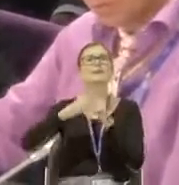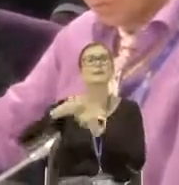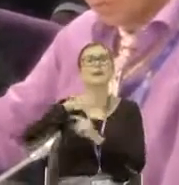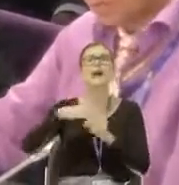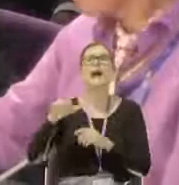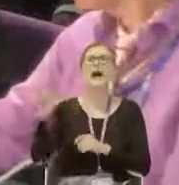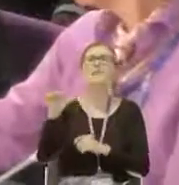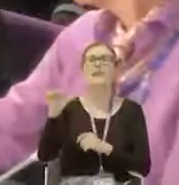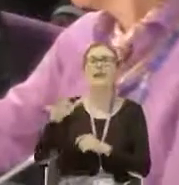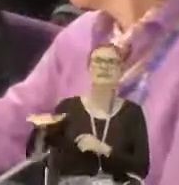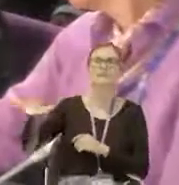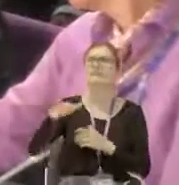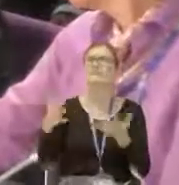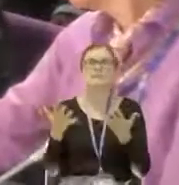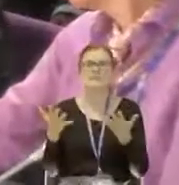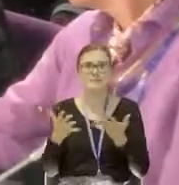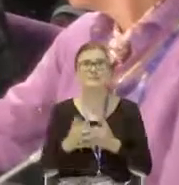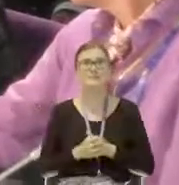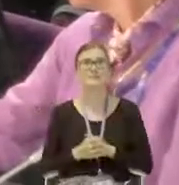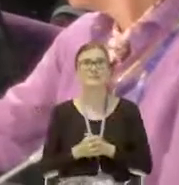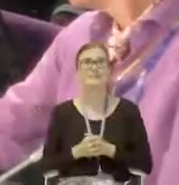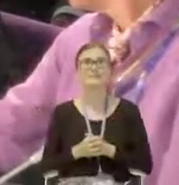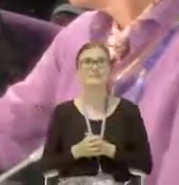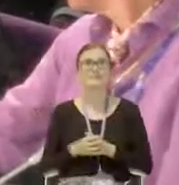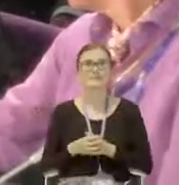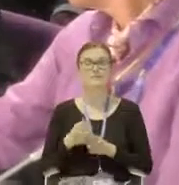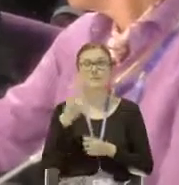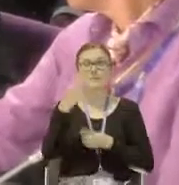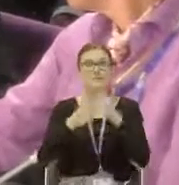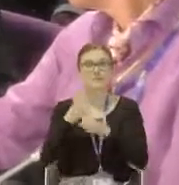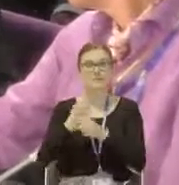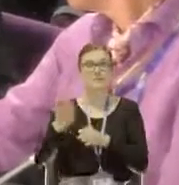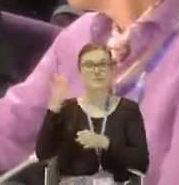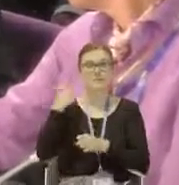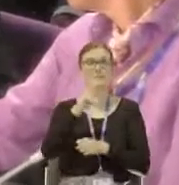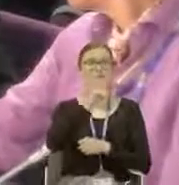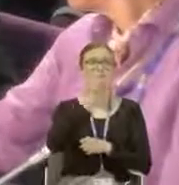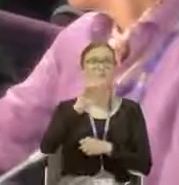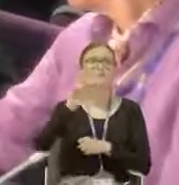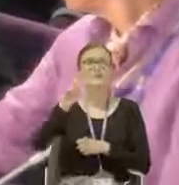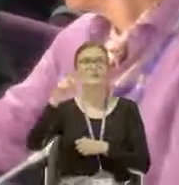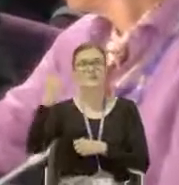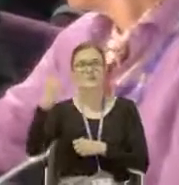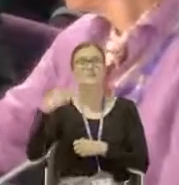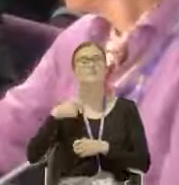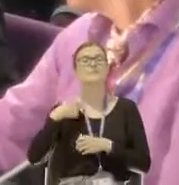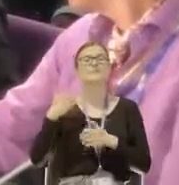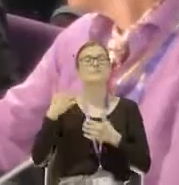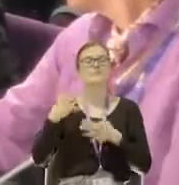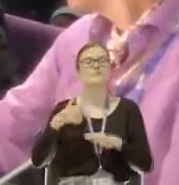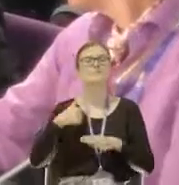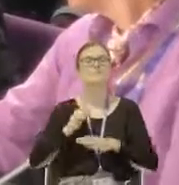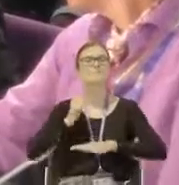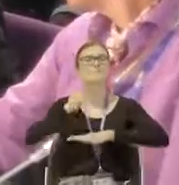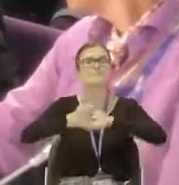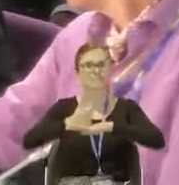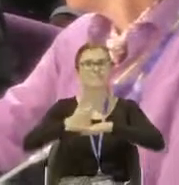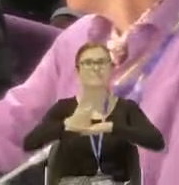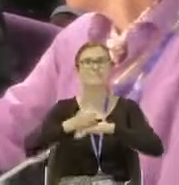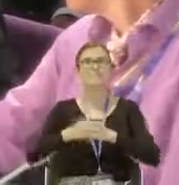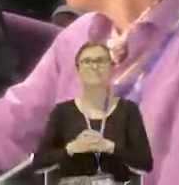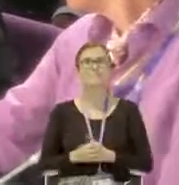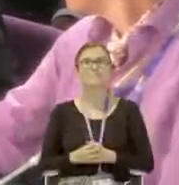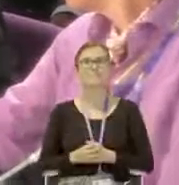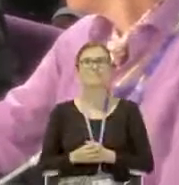in 2021, when the city came under intensified attack of the Taliban groups. More